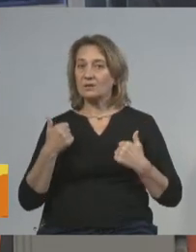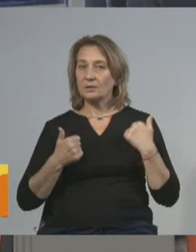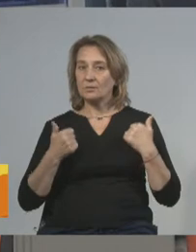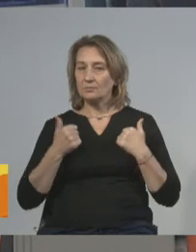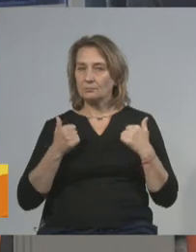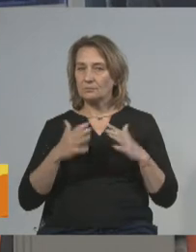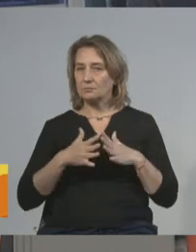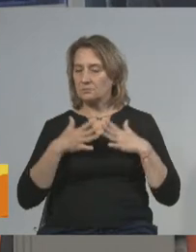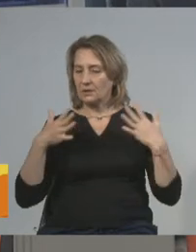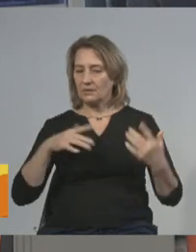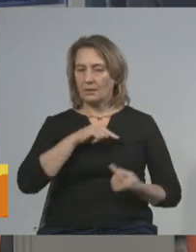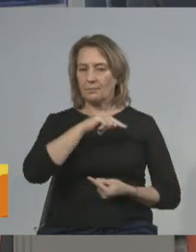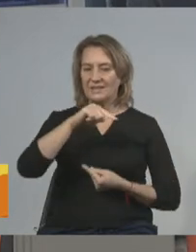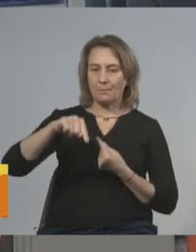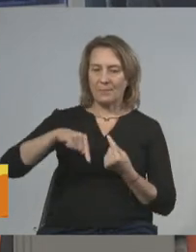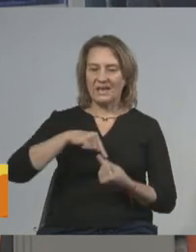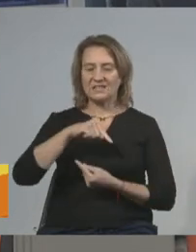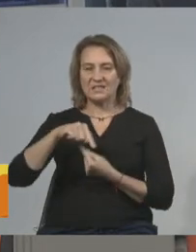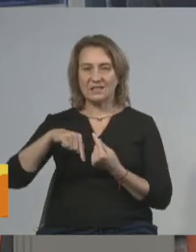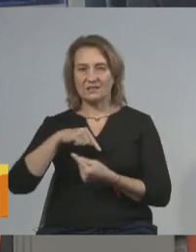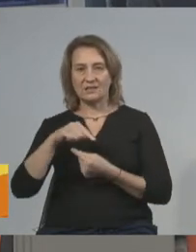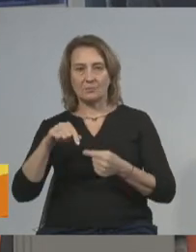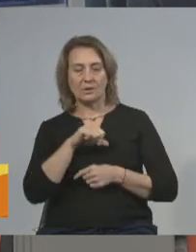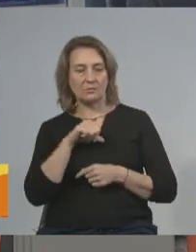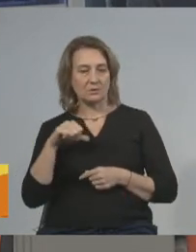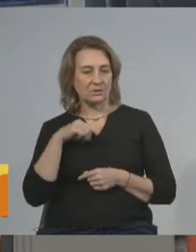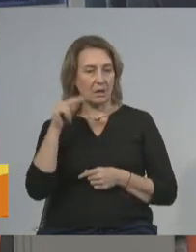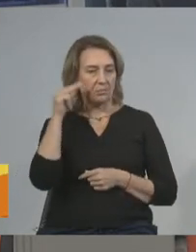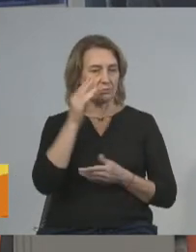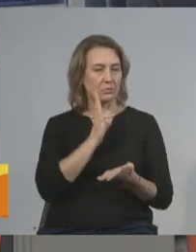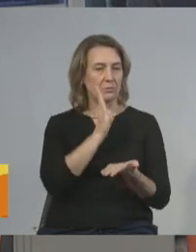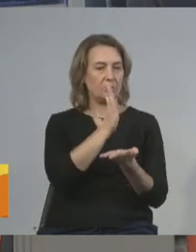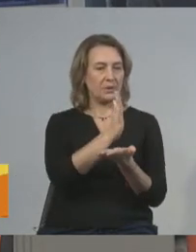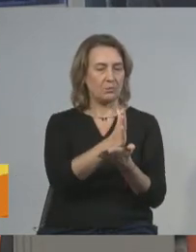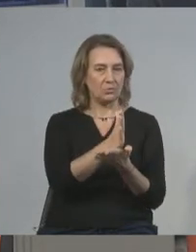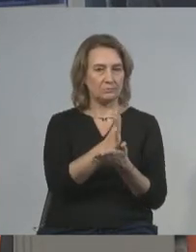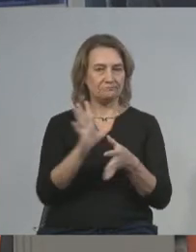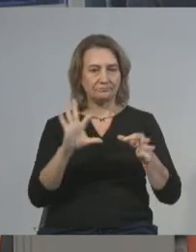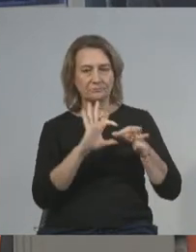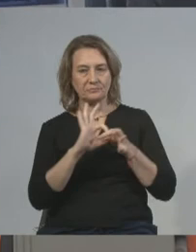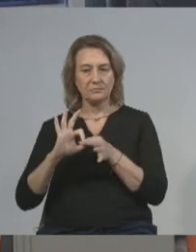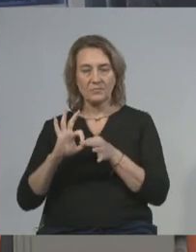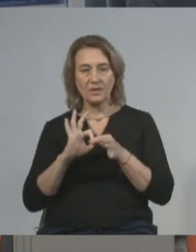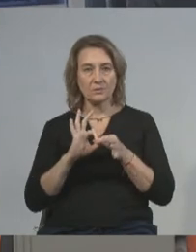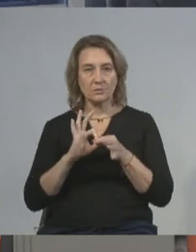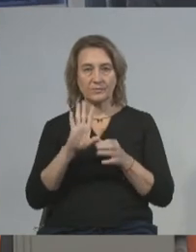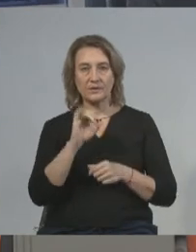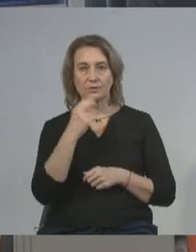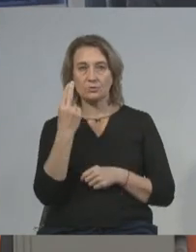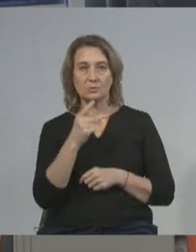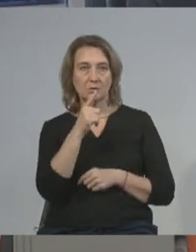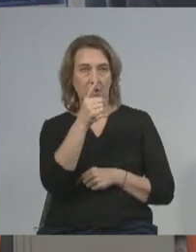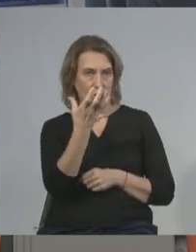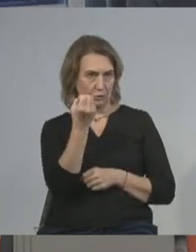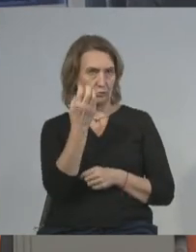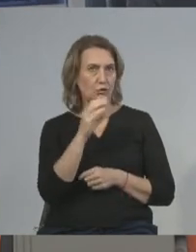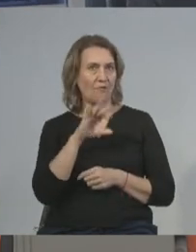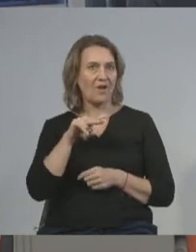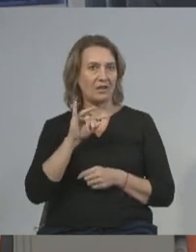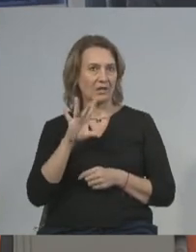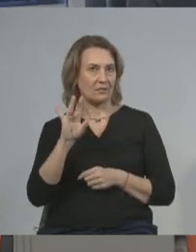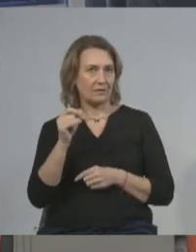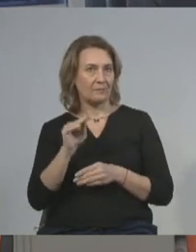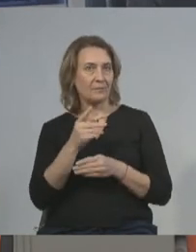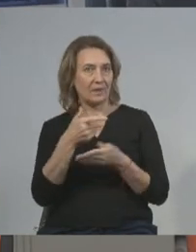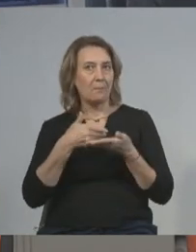compete with digital giants with businesses that learned how to interact with the